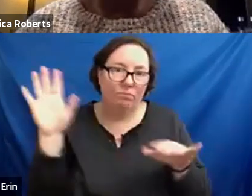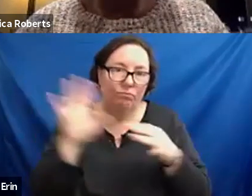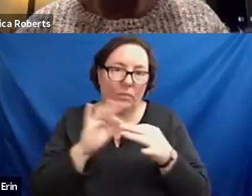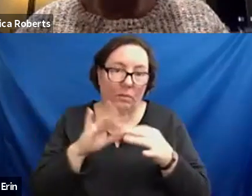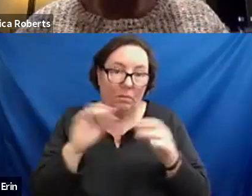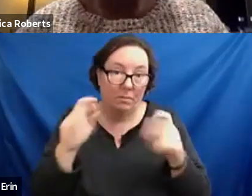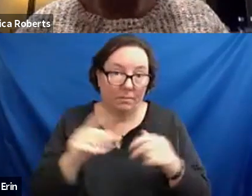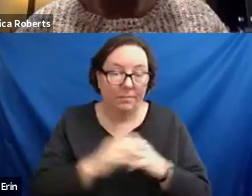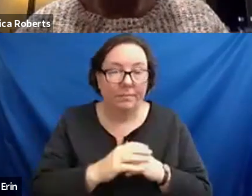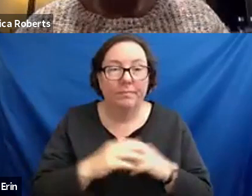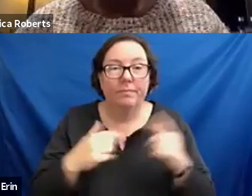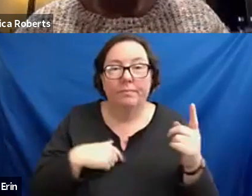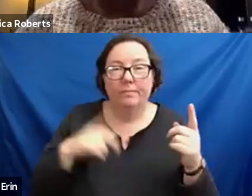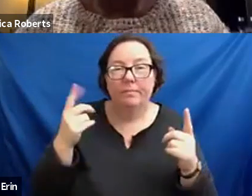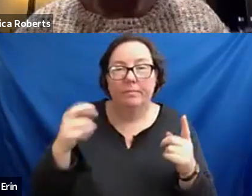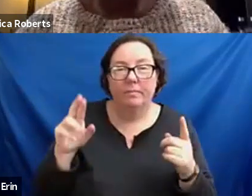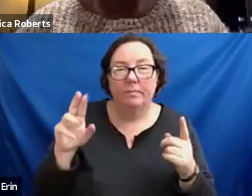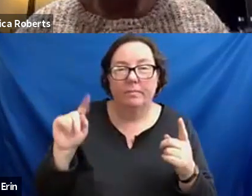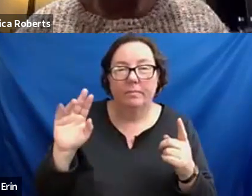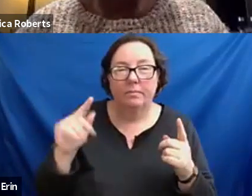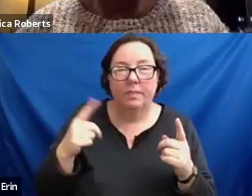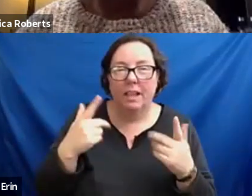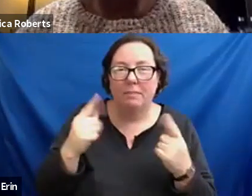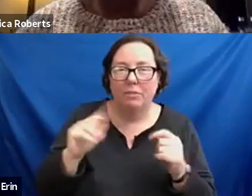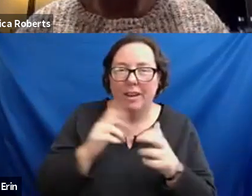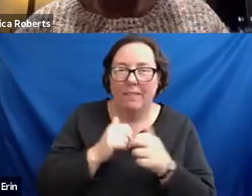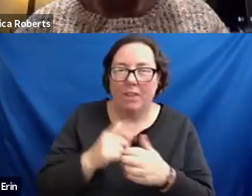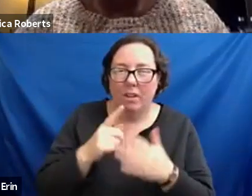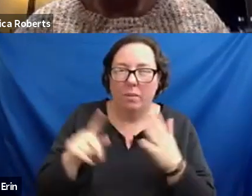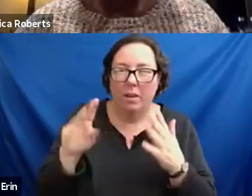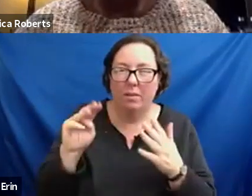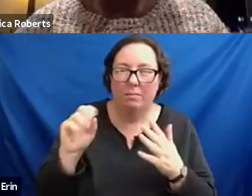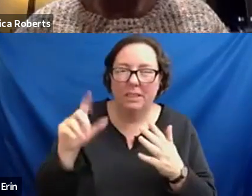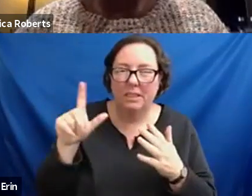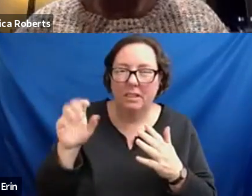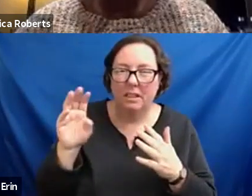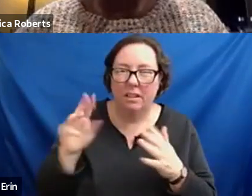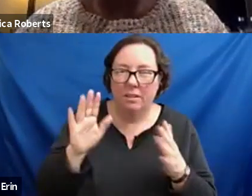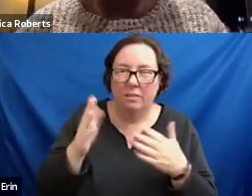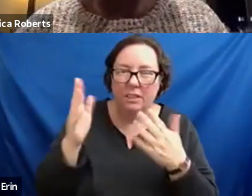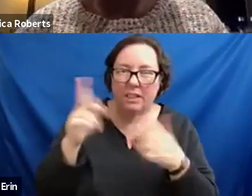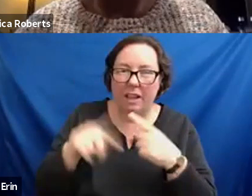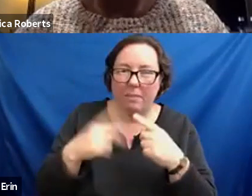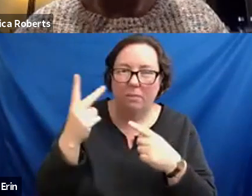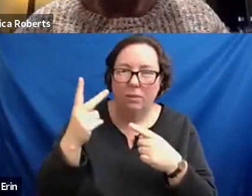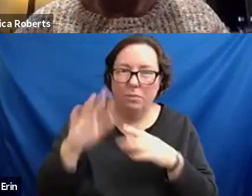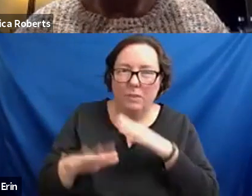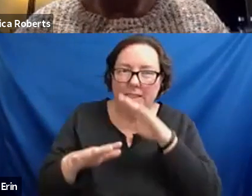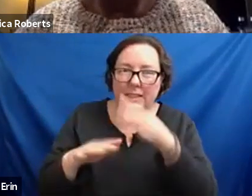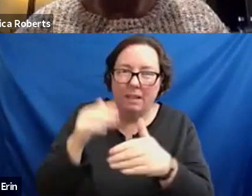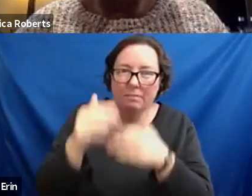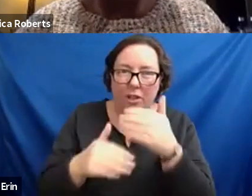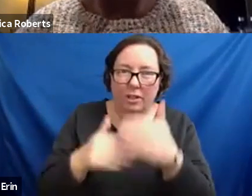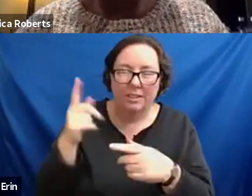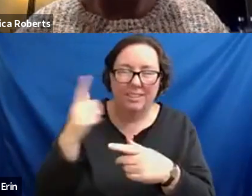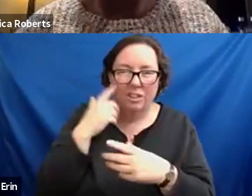follow what Ms. Lum was suggesting around the two-stage process. So you just